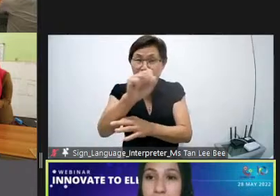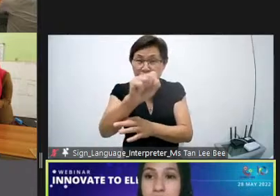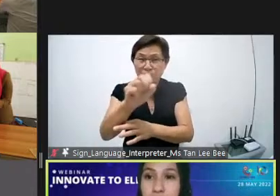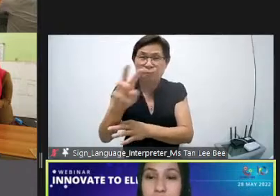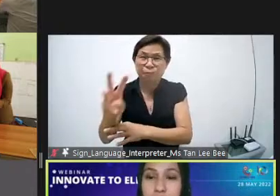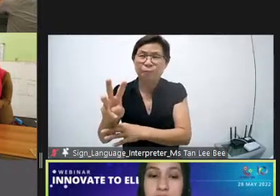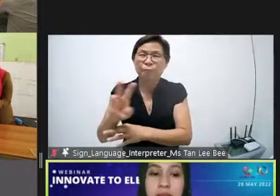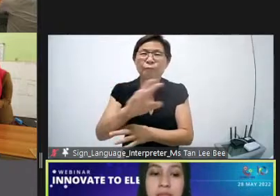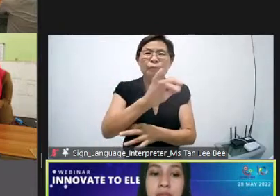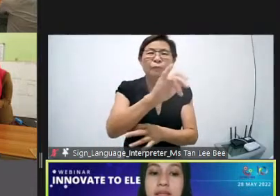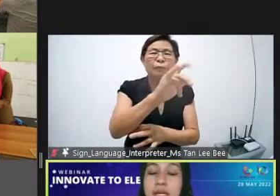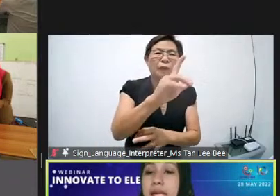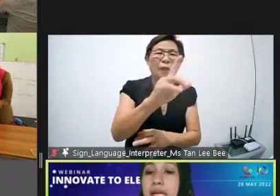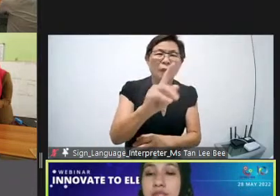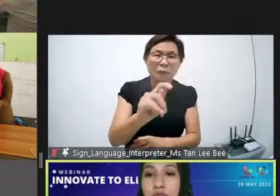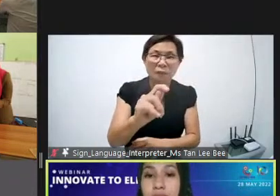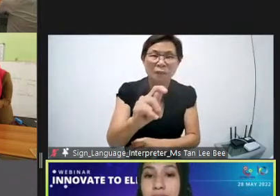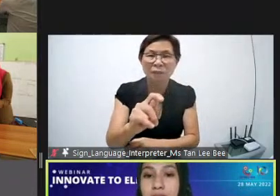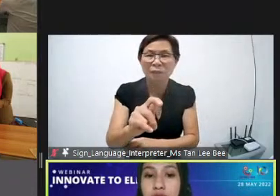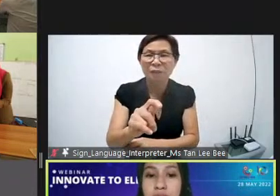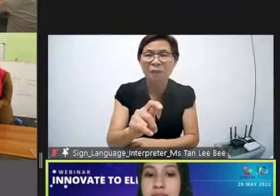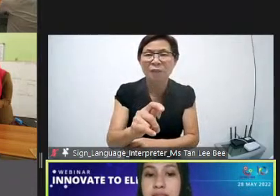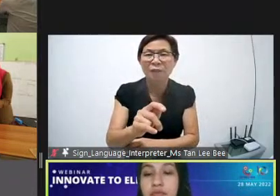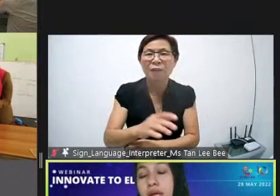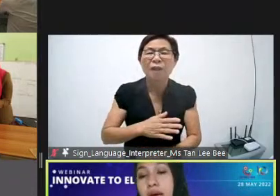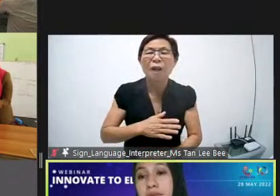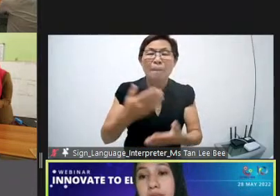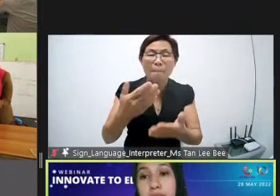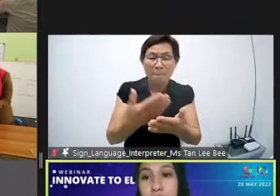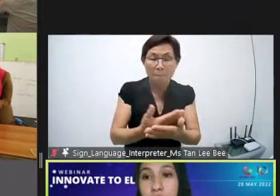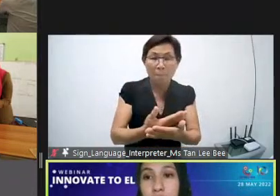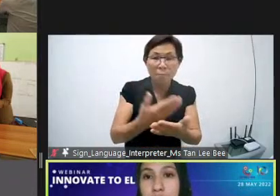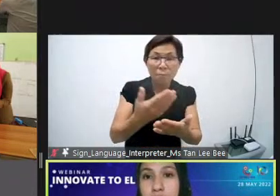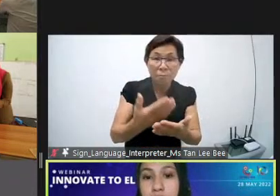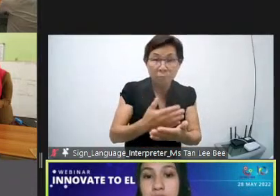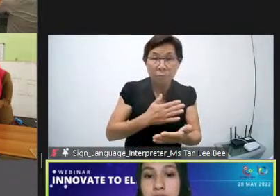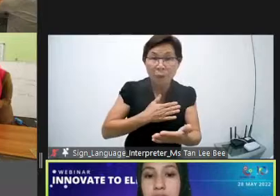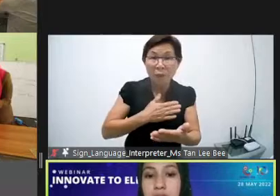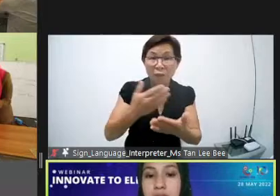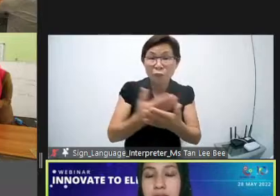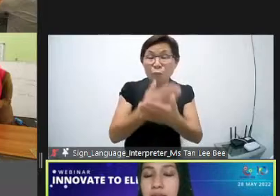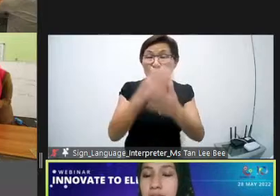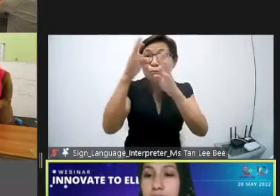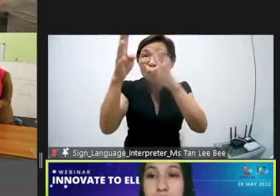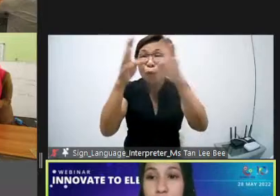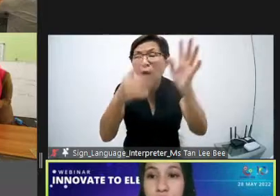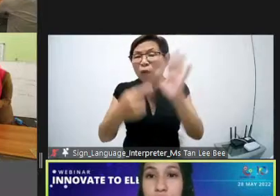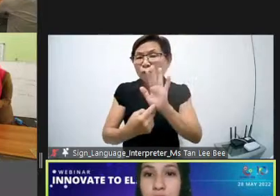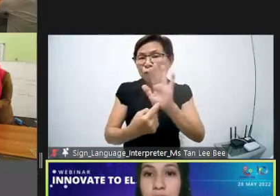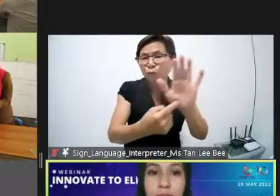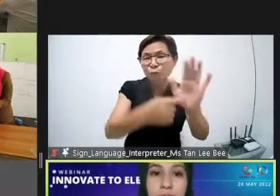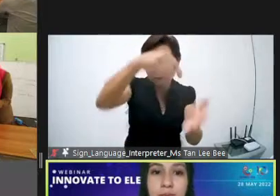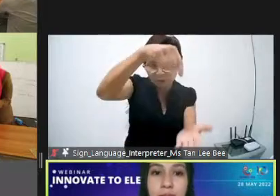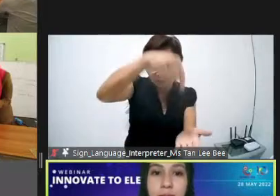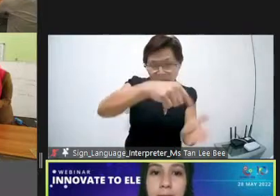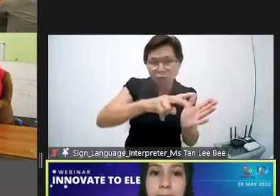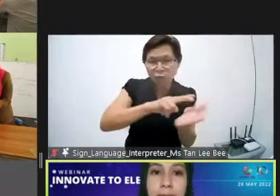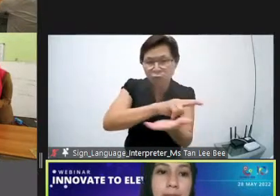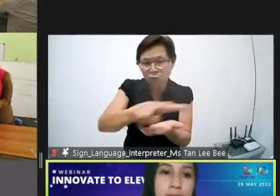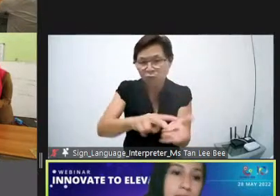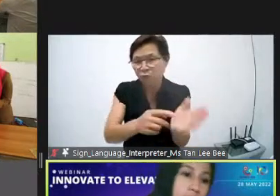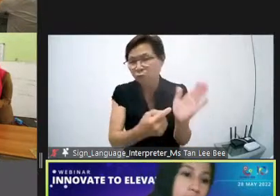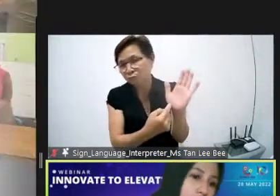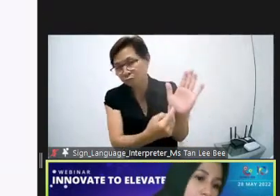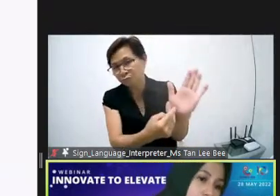MIT Inverter. The glimpse of my innovation I will show on in this video.